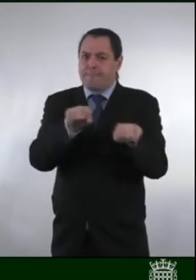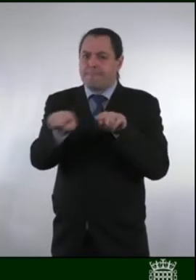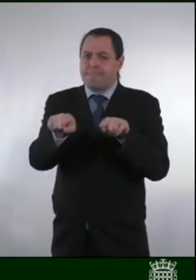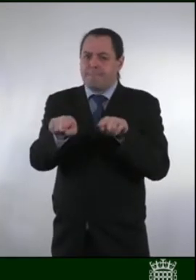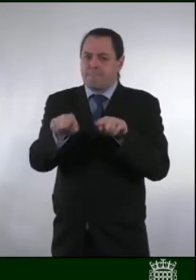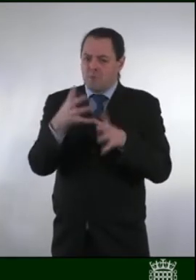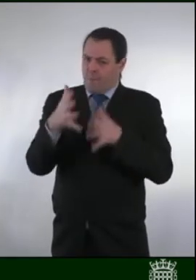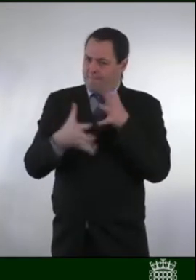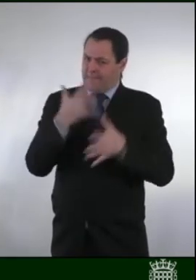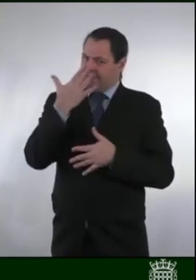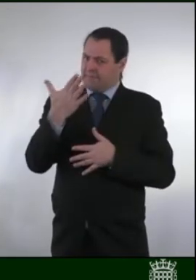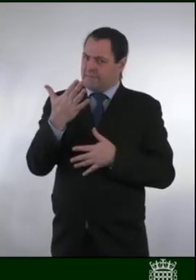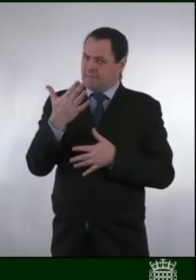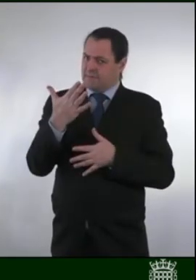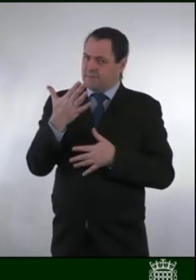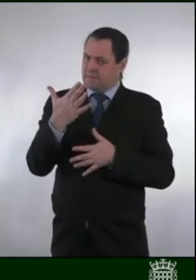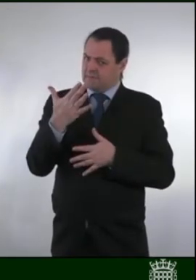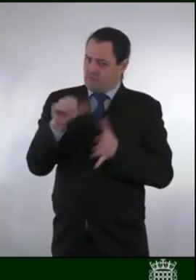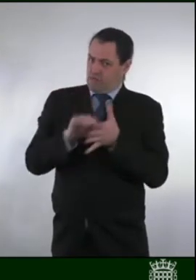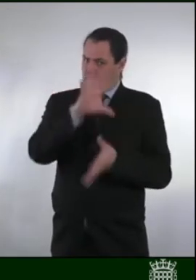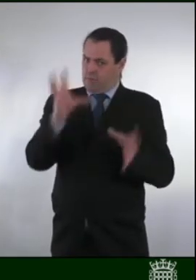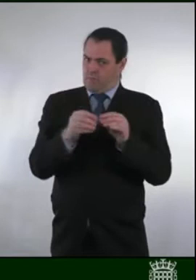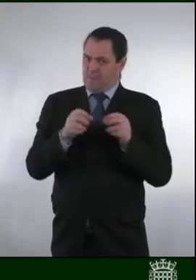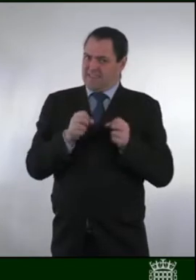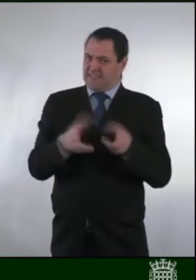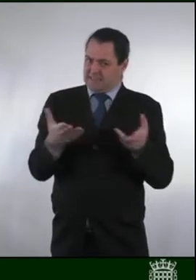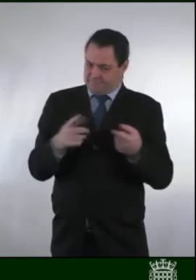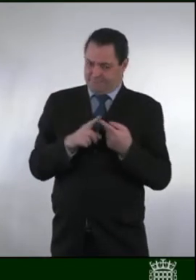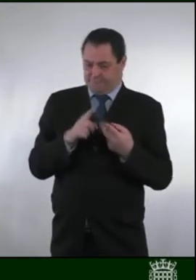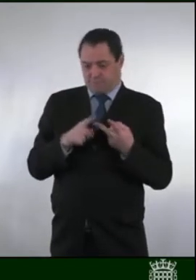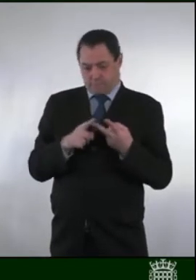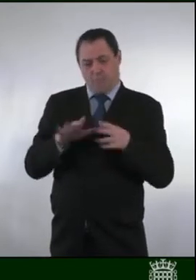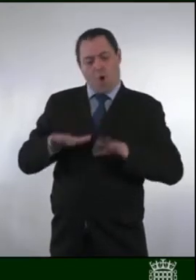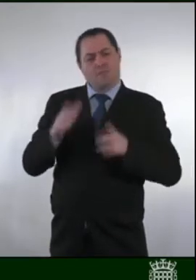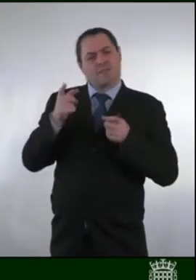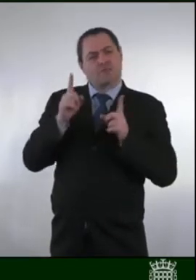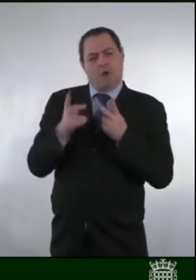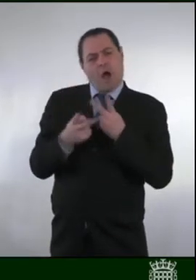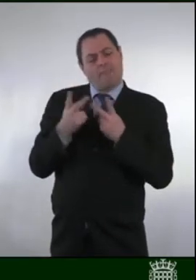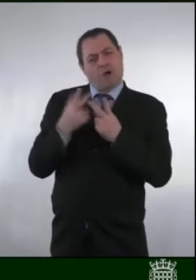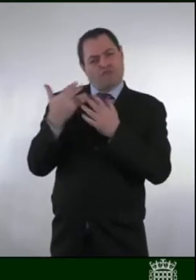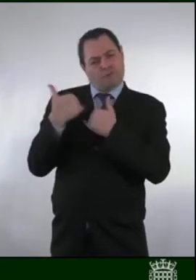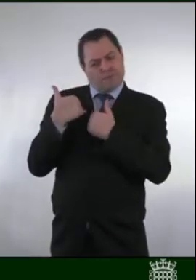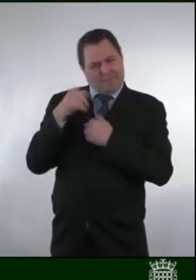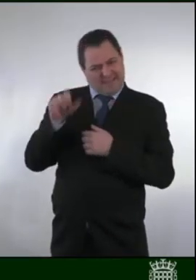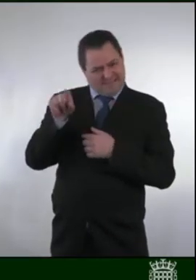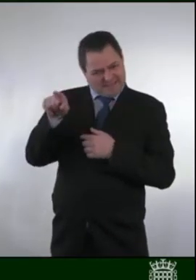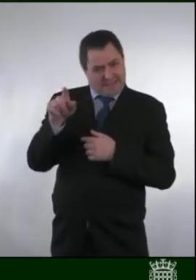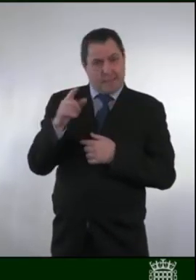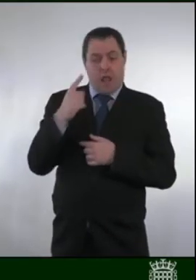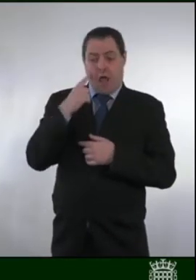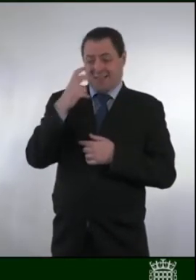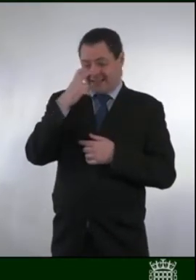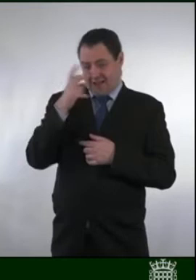light. Mr. Speaker, let me turn to another of the Home Secretary's responsibilities. Last night, the Home Secretary told a